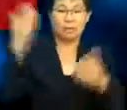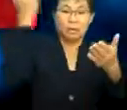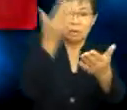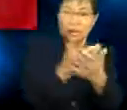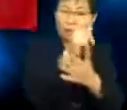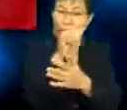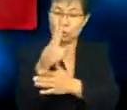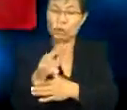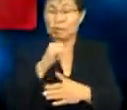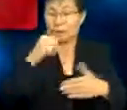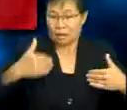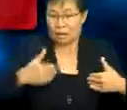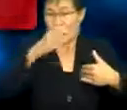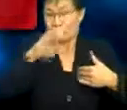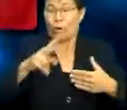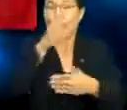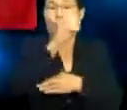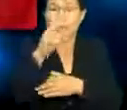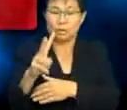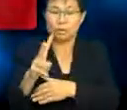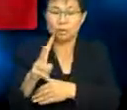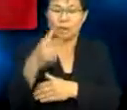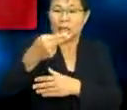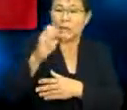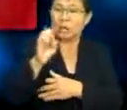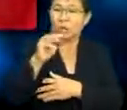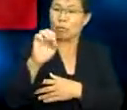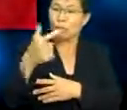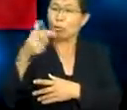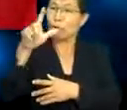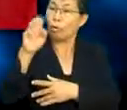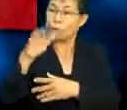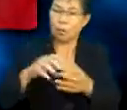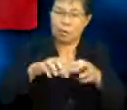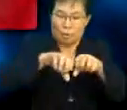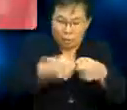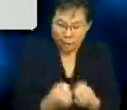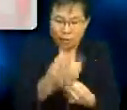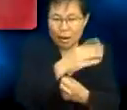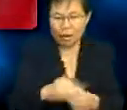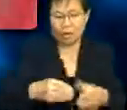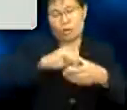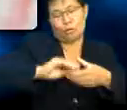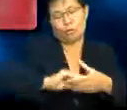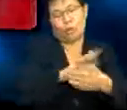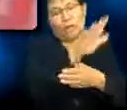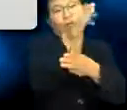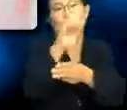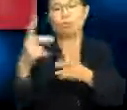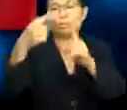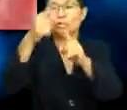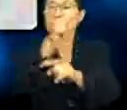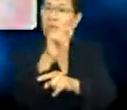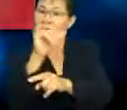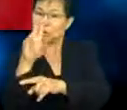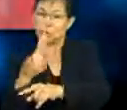blood reaches tissues that lack oxygen, the oxyhemoglobin breaks down and releases its